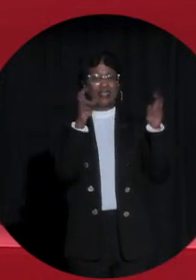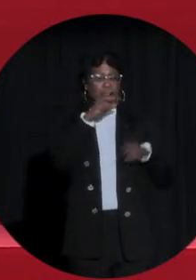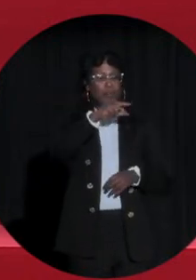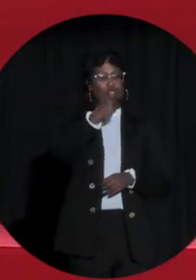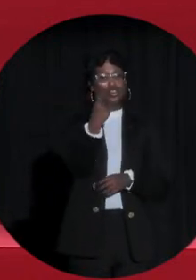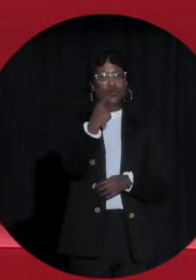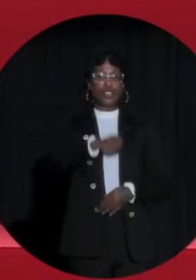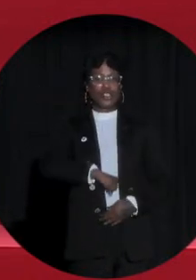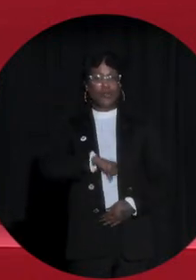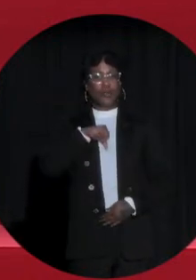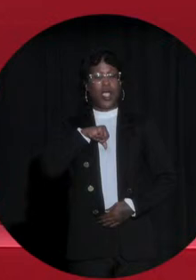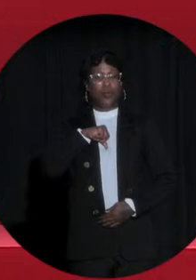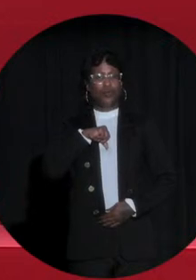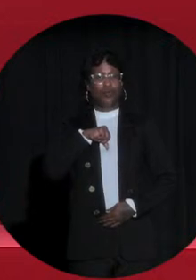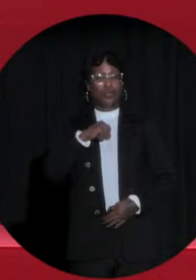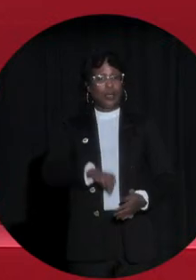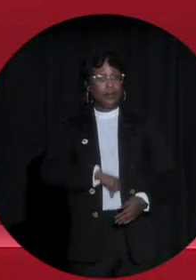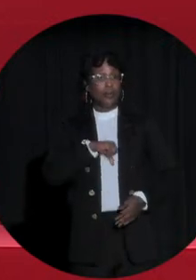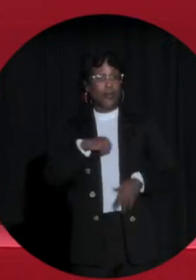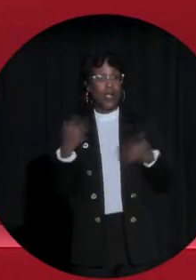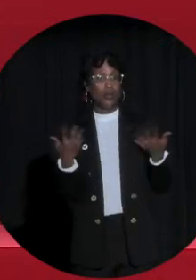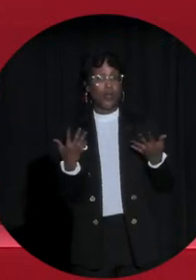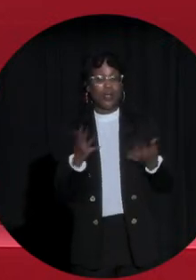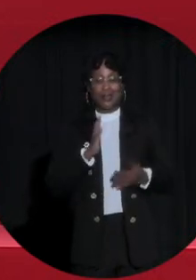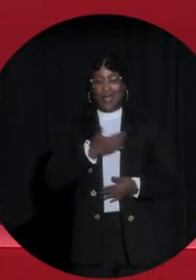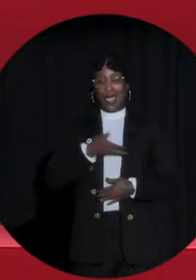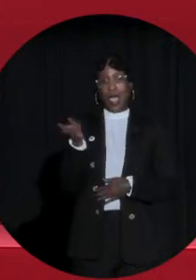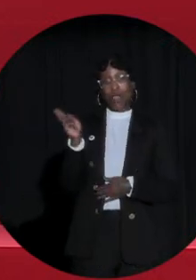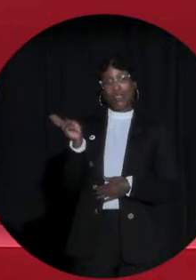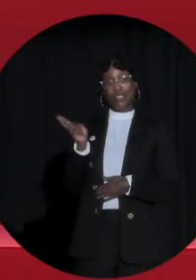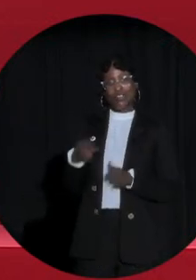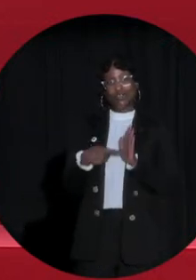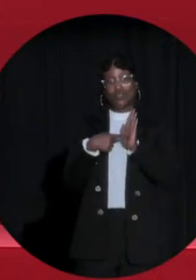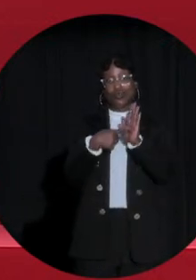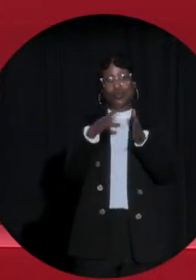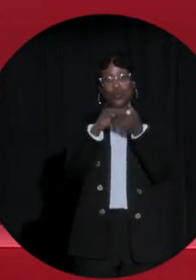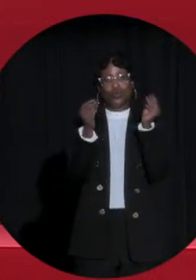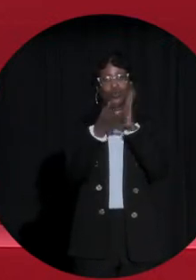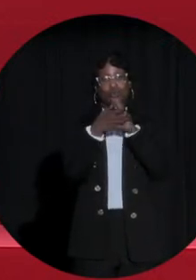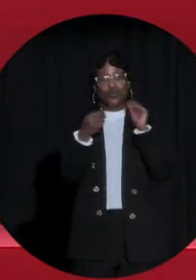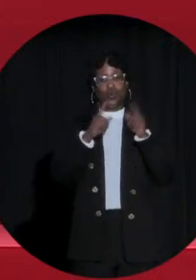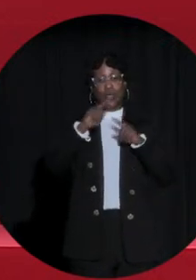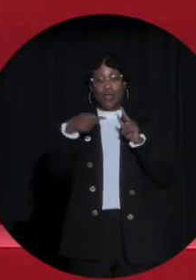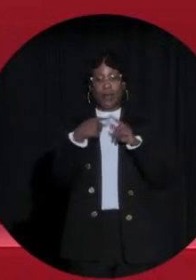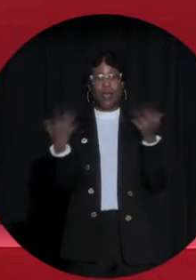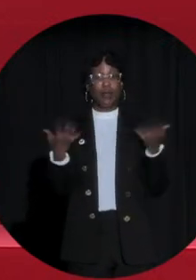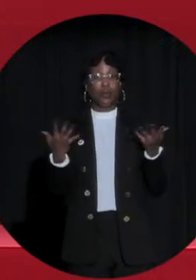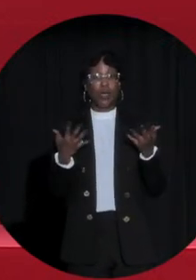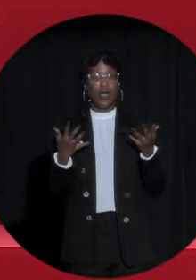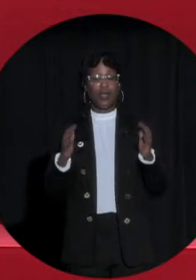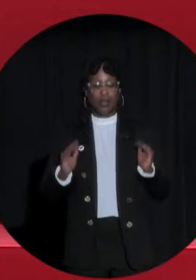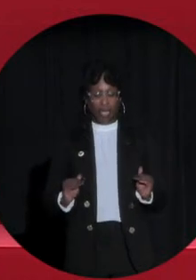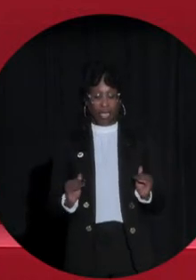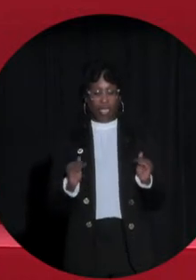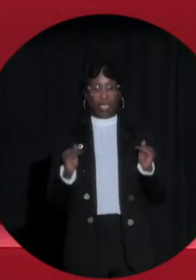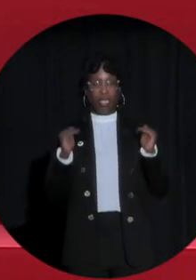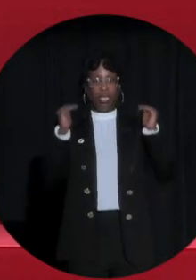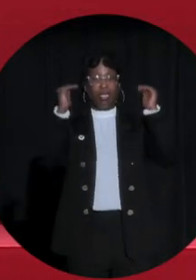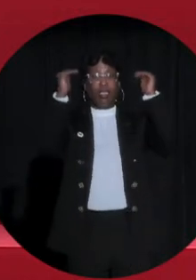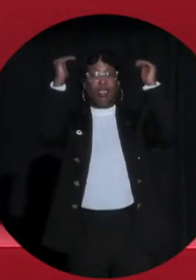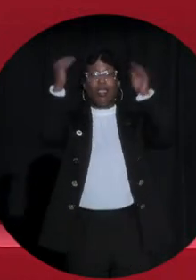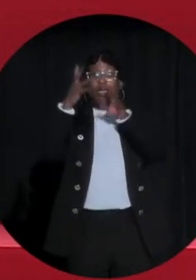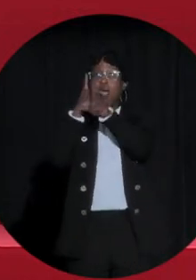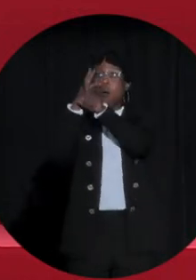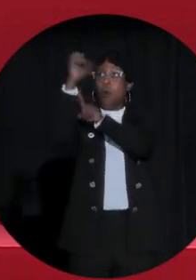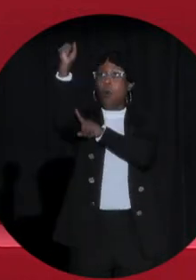Proud because our history tells the beautiful story of an upward trajectory. When I think about how far